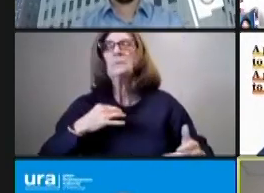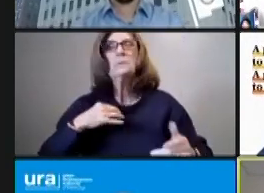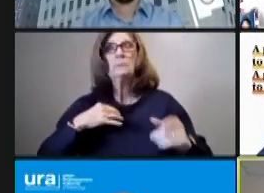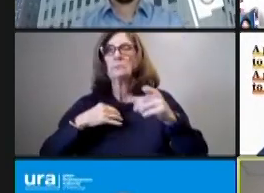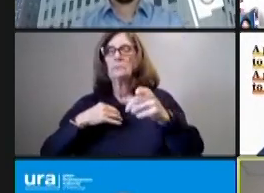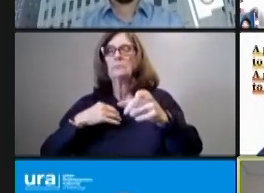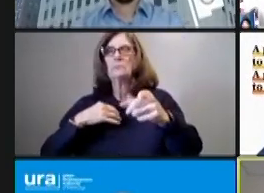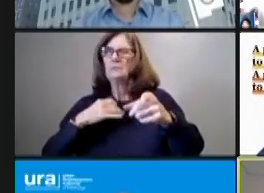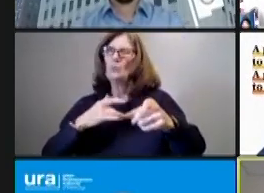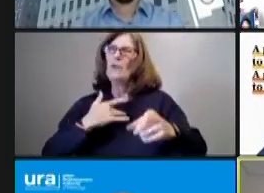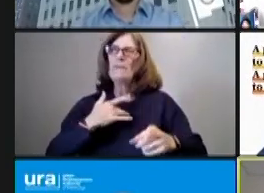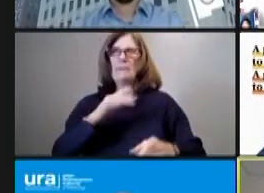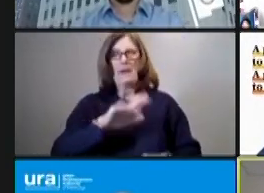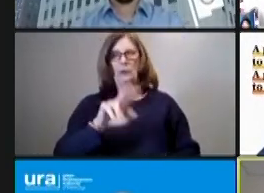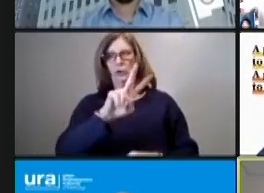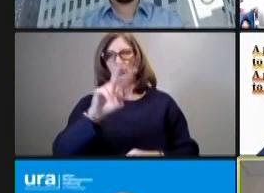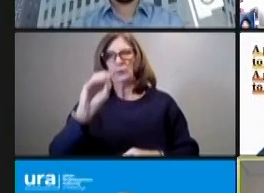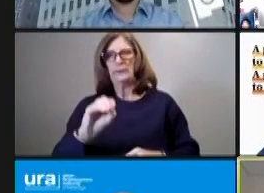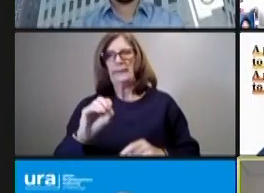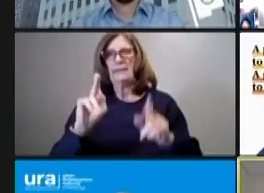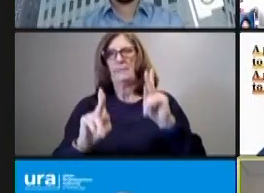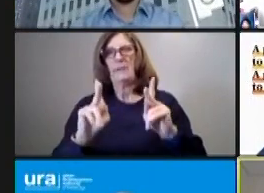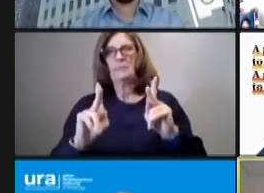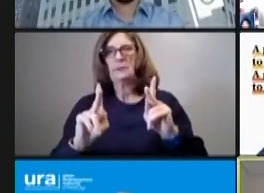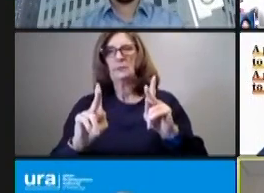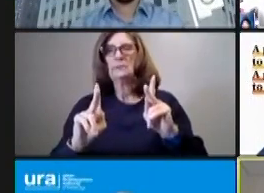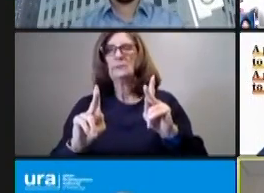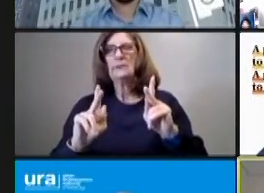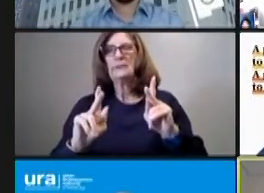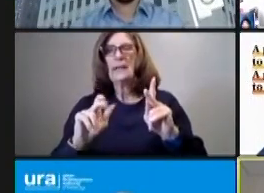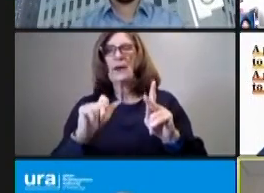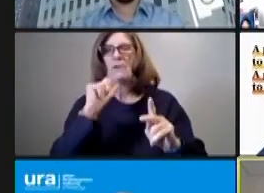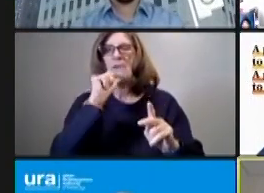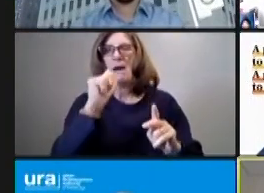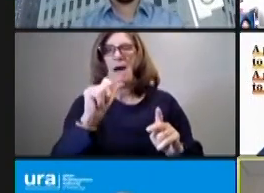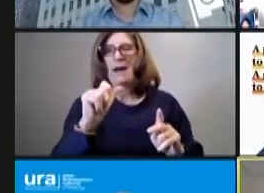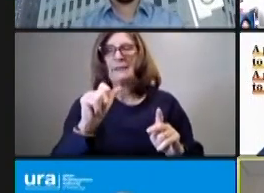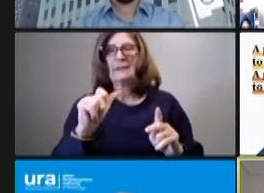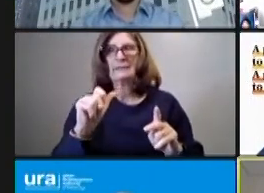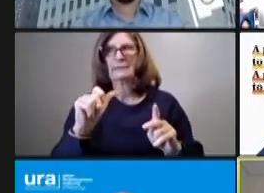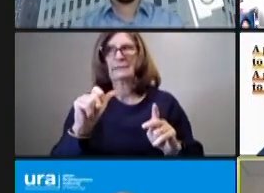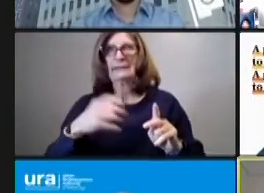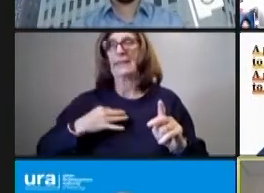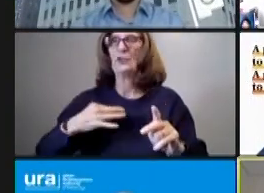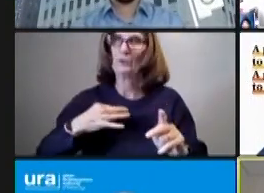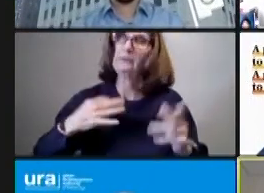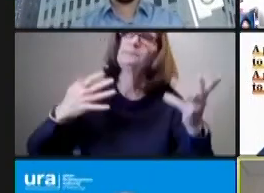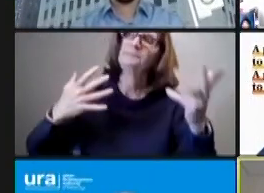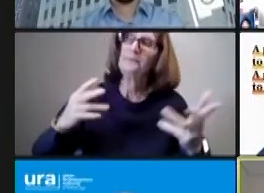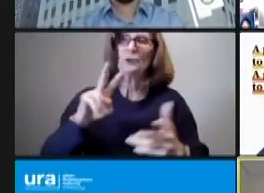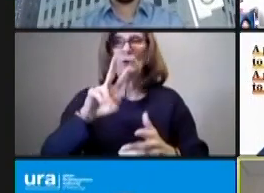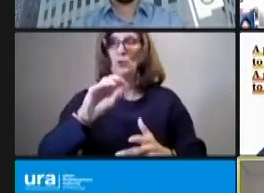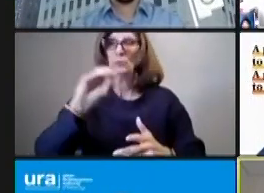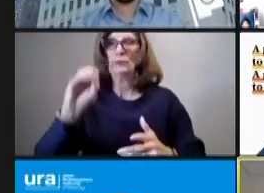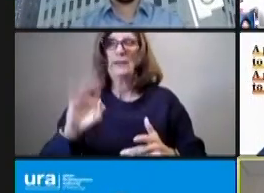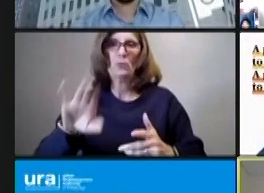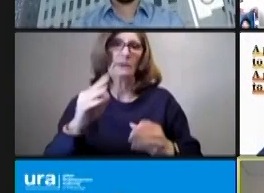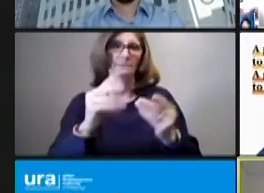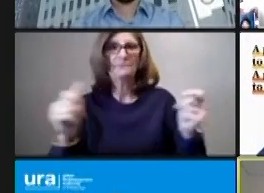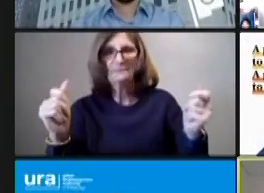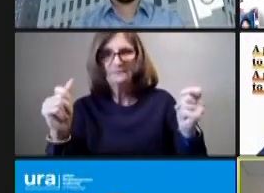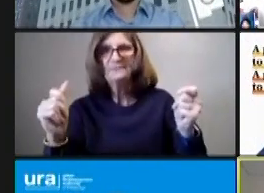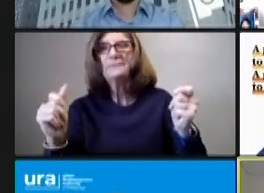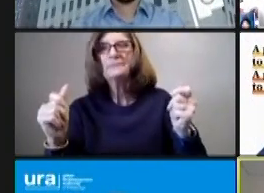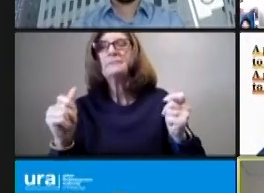about 2% of the people who contact us are not eligible for something. So eventually that 2% will diminish this fund, but